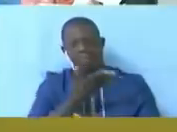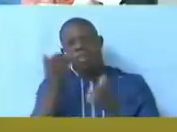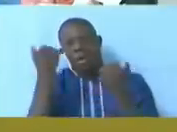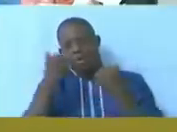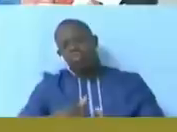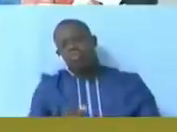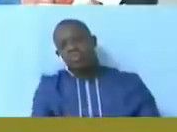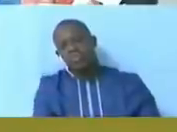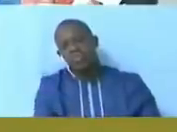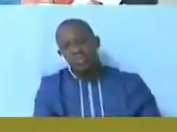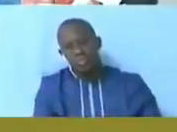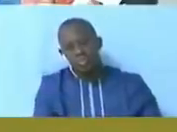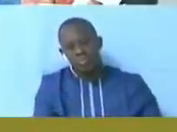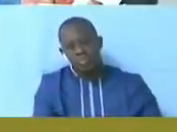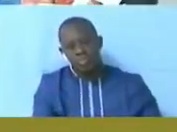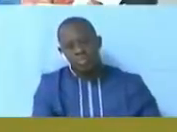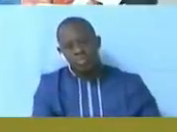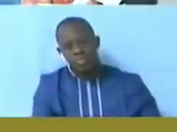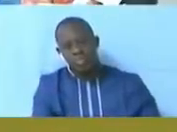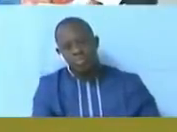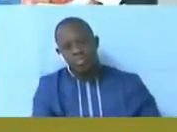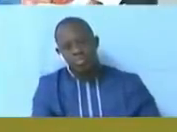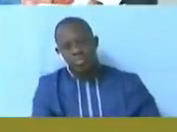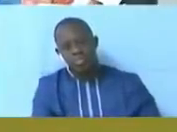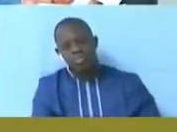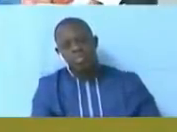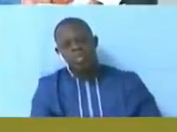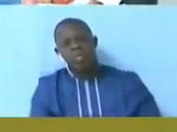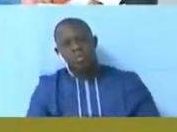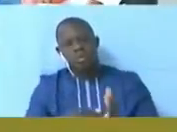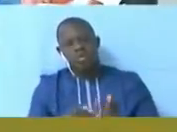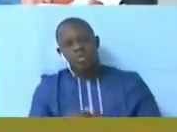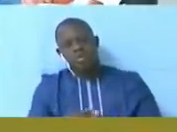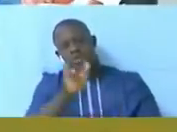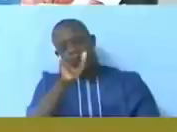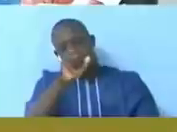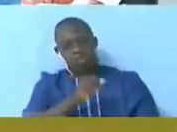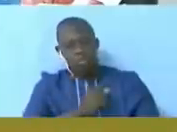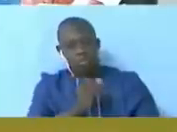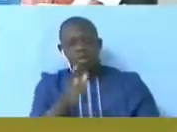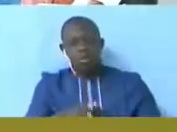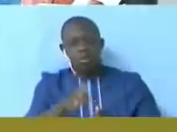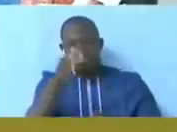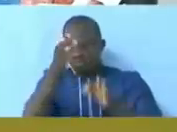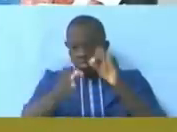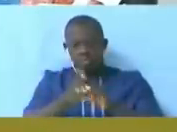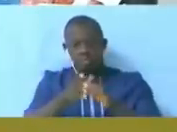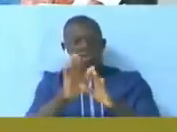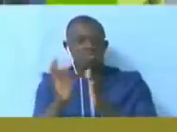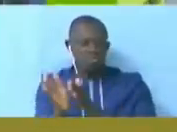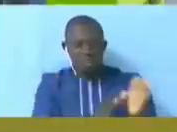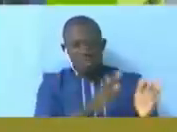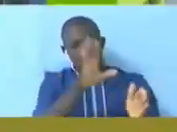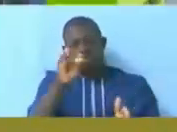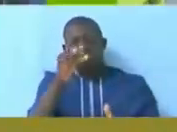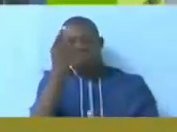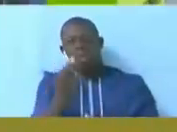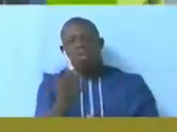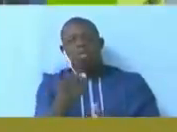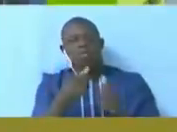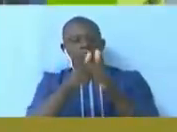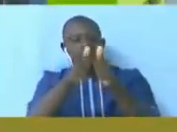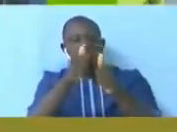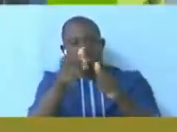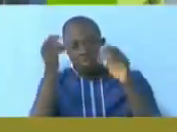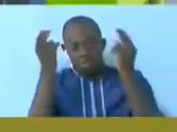So your conclusion is that it is your belief that those charges were bogus? Of course, they were hoax charges. Ah. But nonetheless,